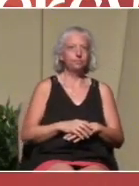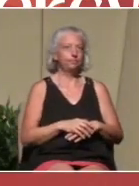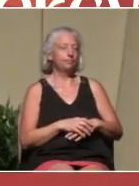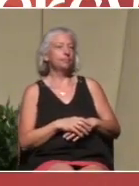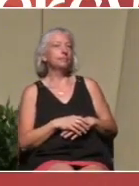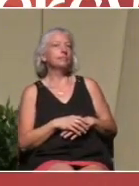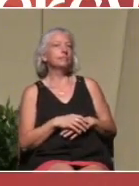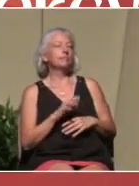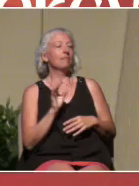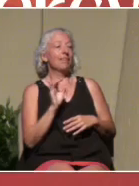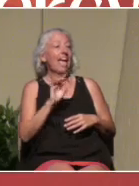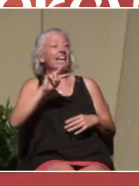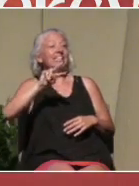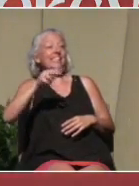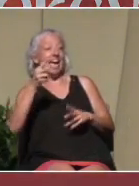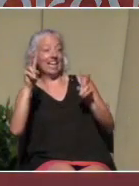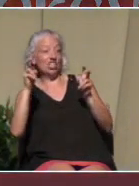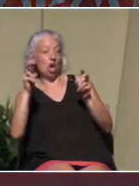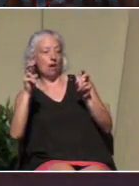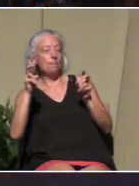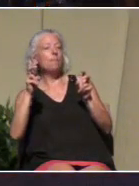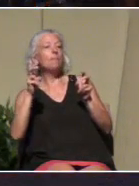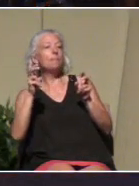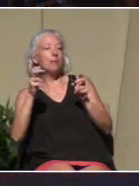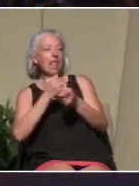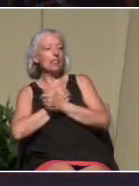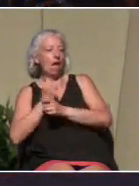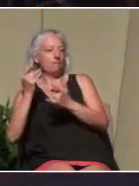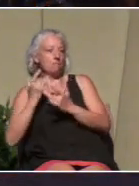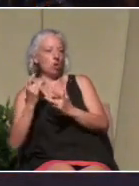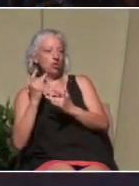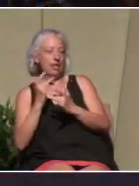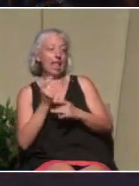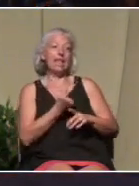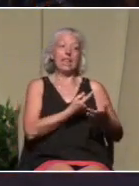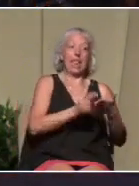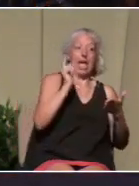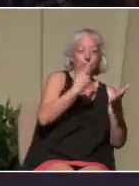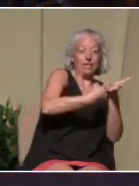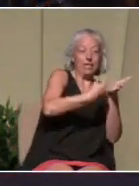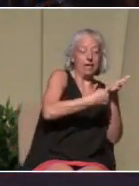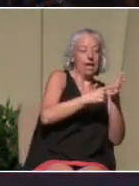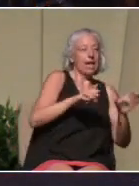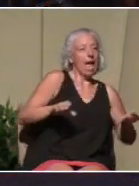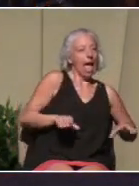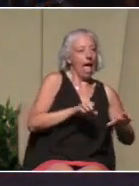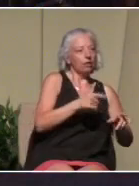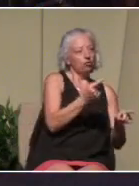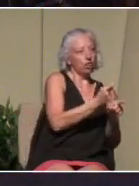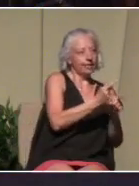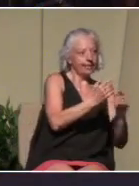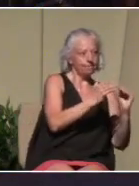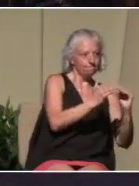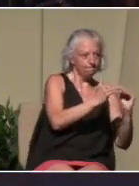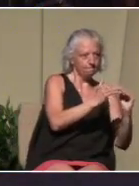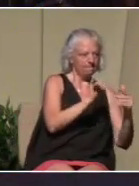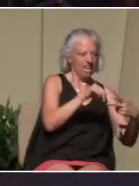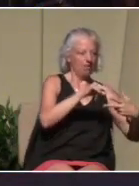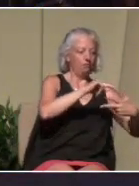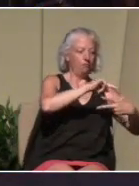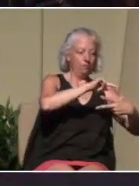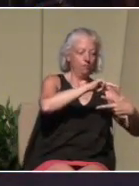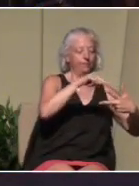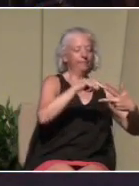two things today. Last week we looked at act justly, and today we're looking at love mercy. Now, I want to tell you how I went